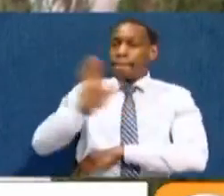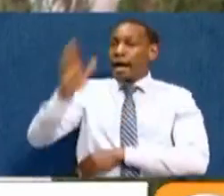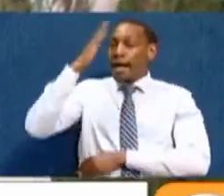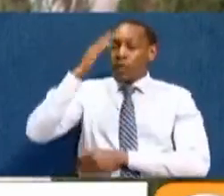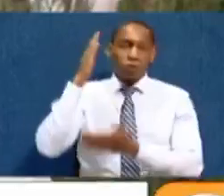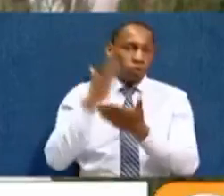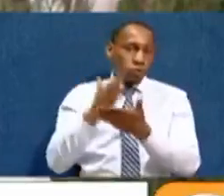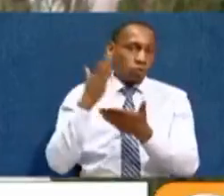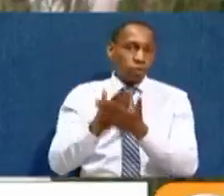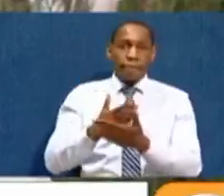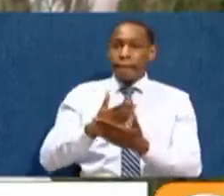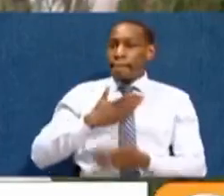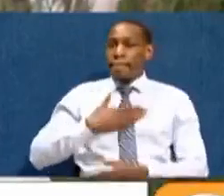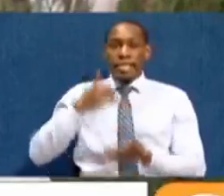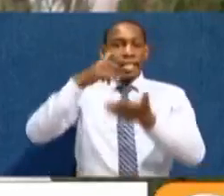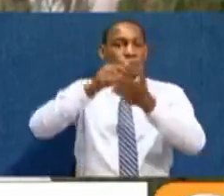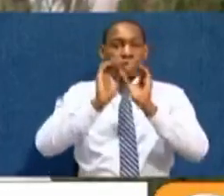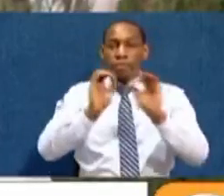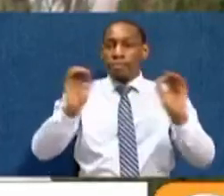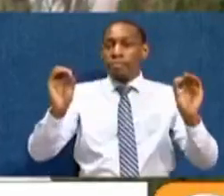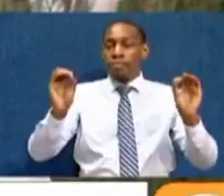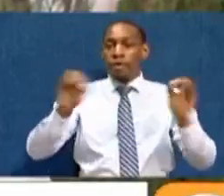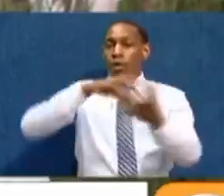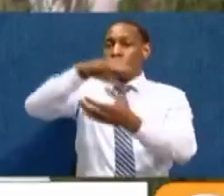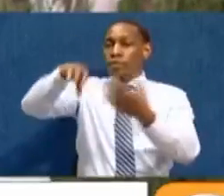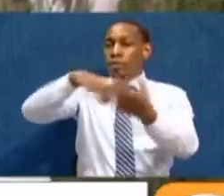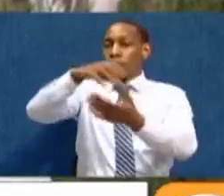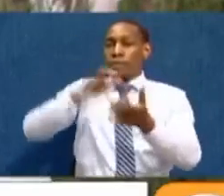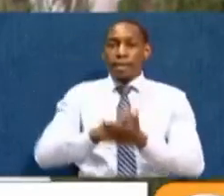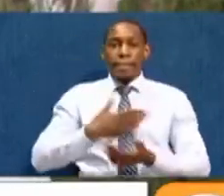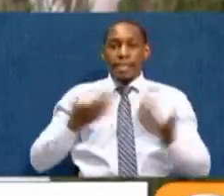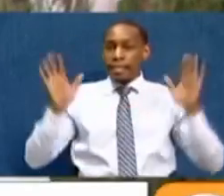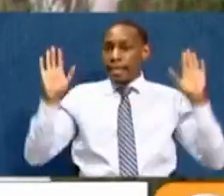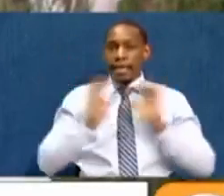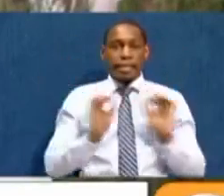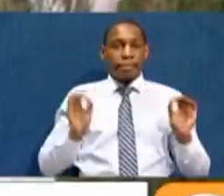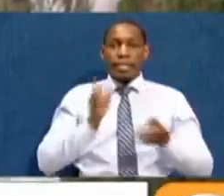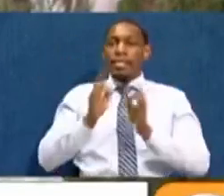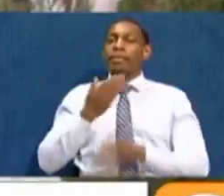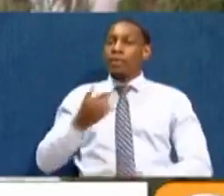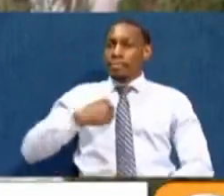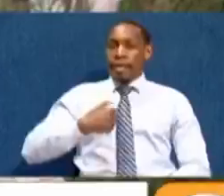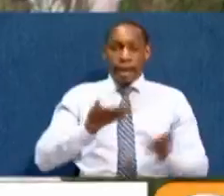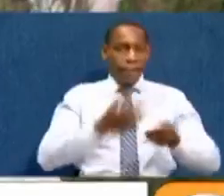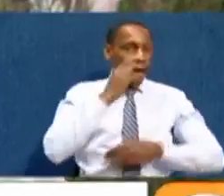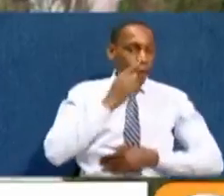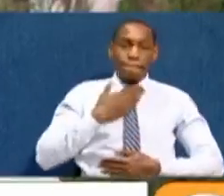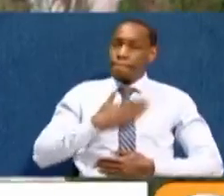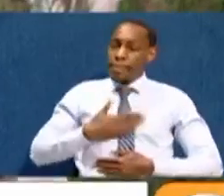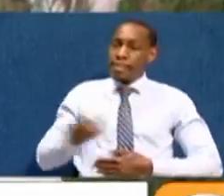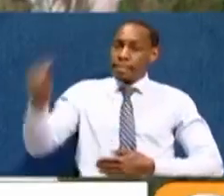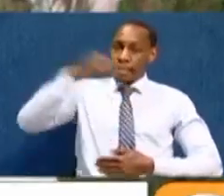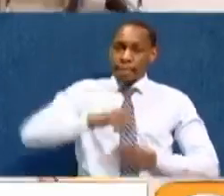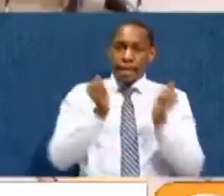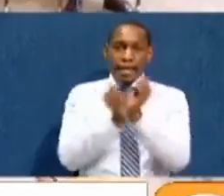know for sure I was not involved in the mess. I am not surrendering. If you need me, I'm here at home. Please